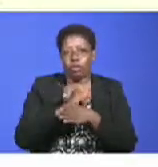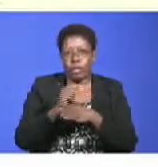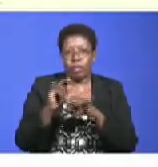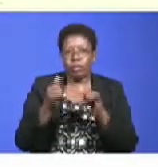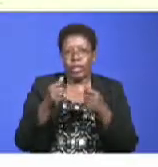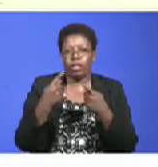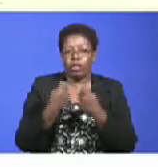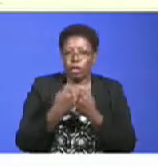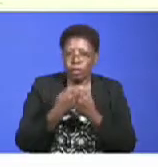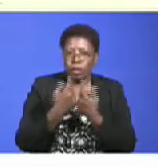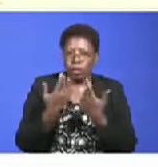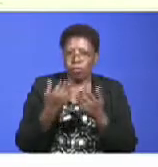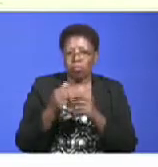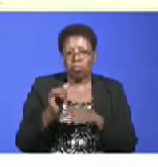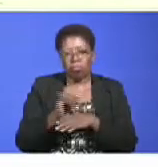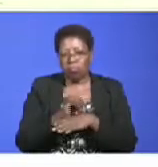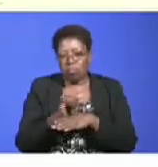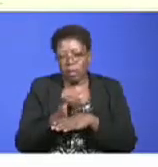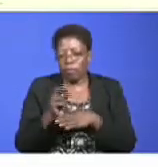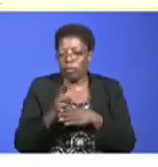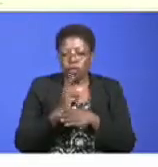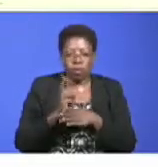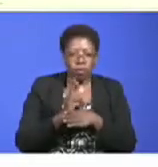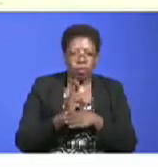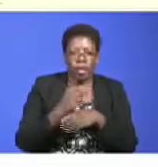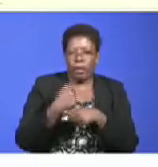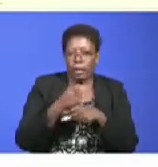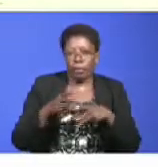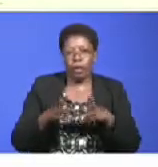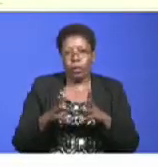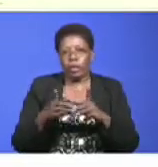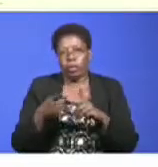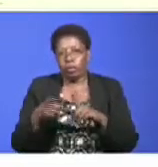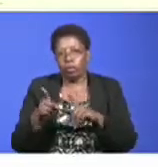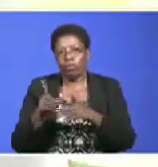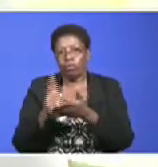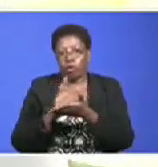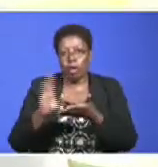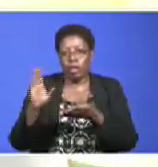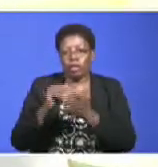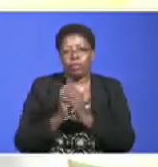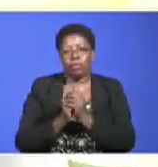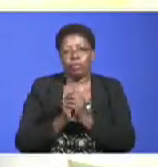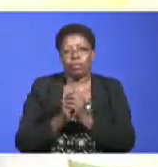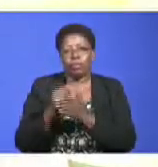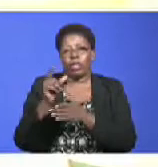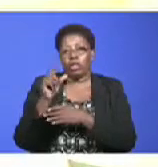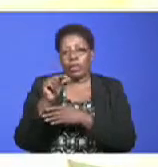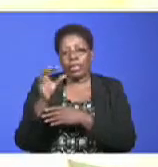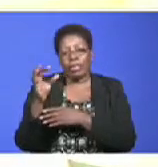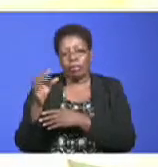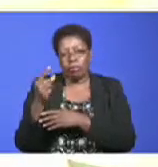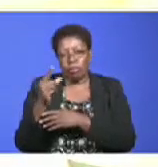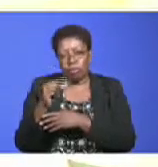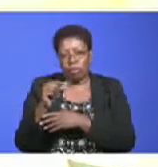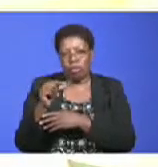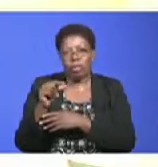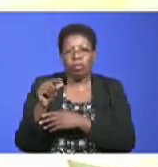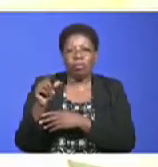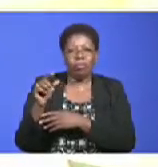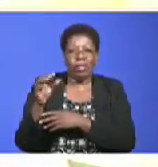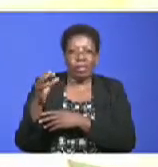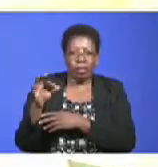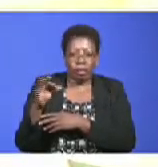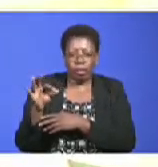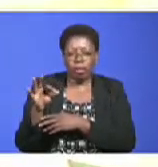playing tournaments just as usual, and just making my way to the college stage. 2019 is a pretty good year overall. I think I played some of my